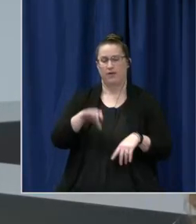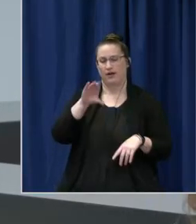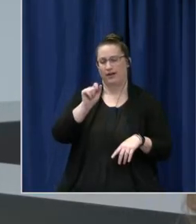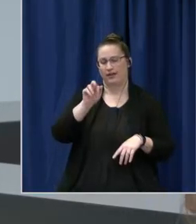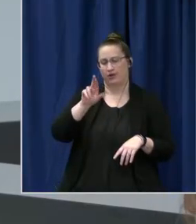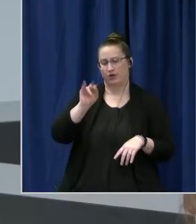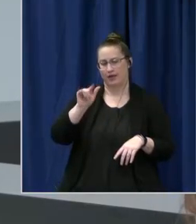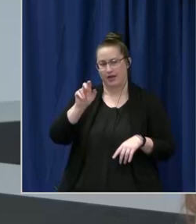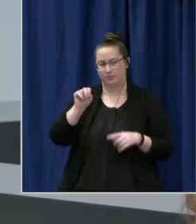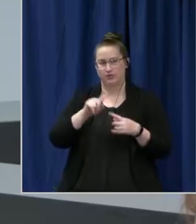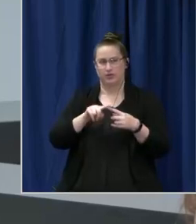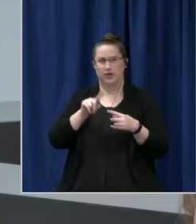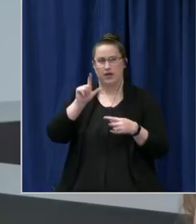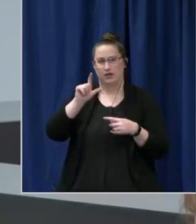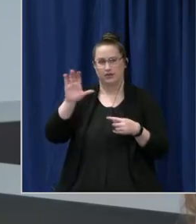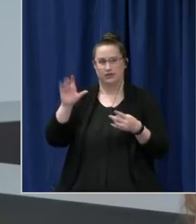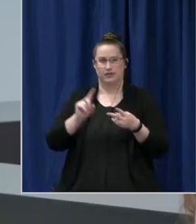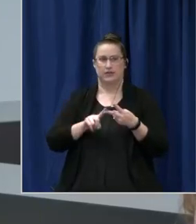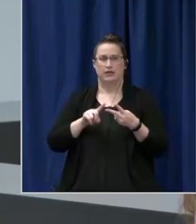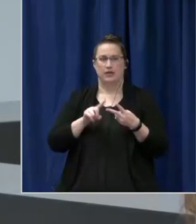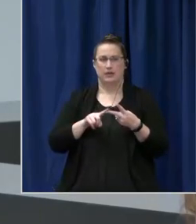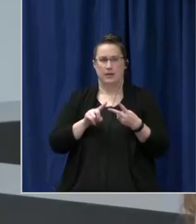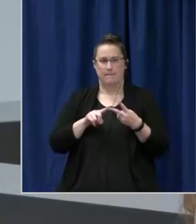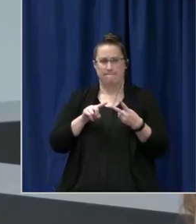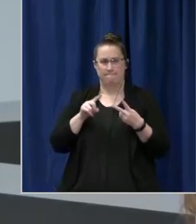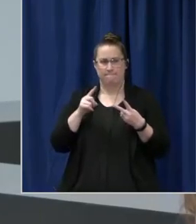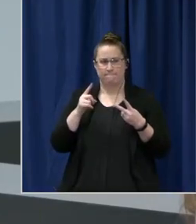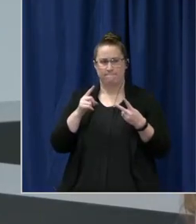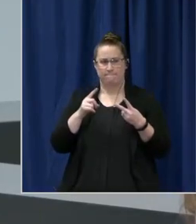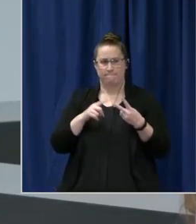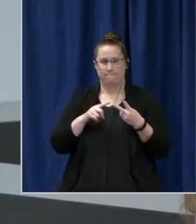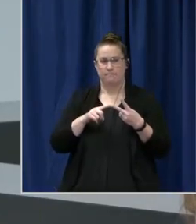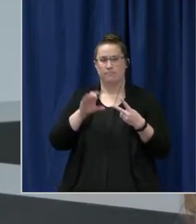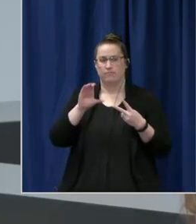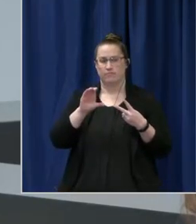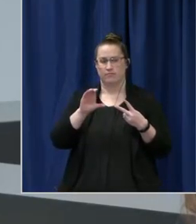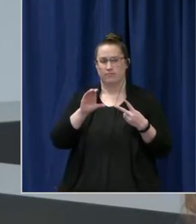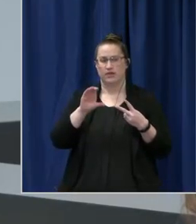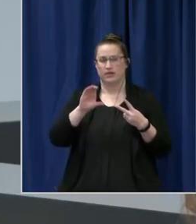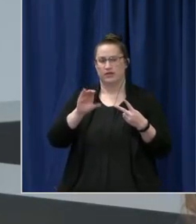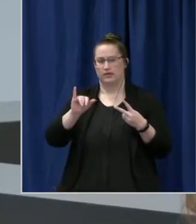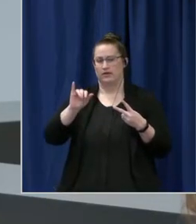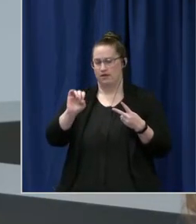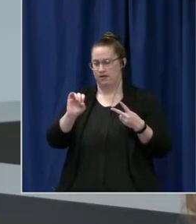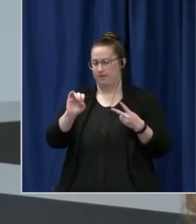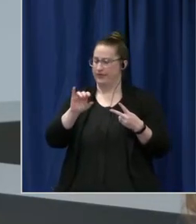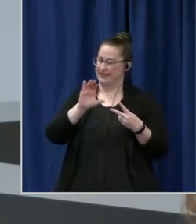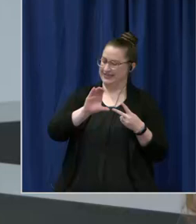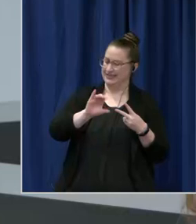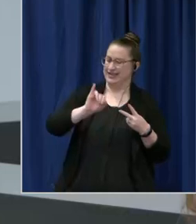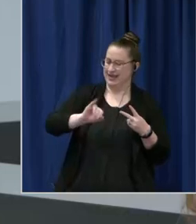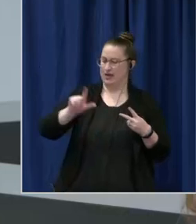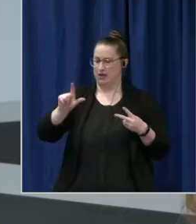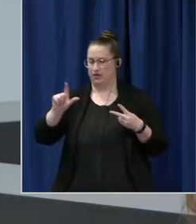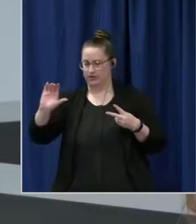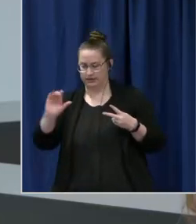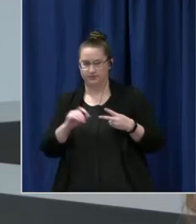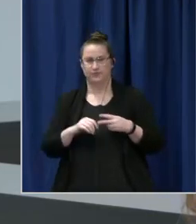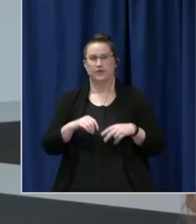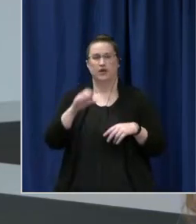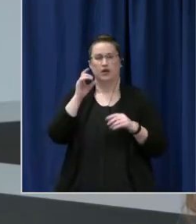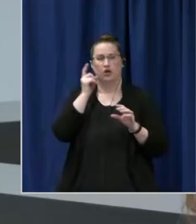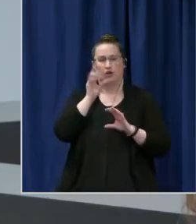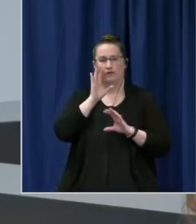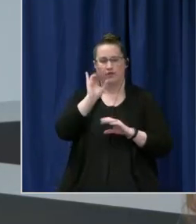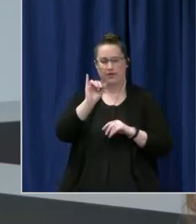CC Opportunities LLC for a conditional certification as a provider of IPCTS after a